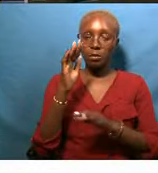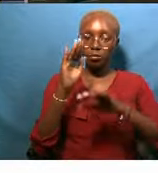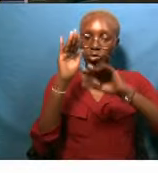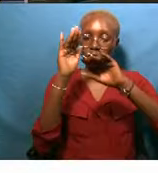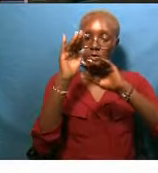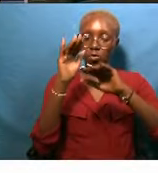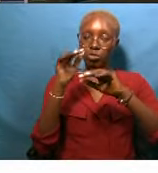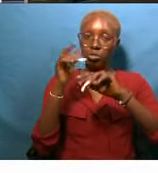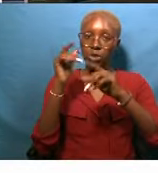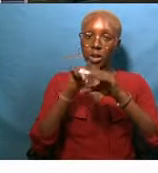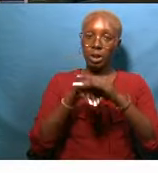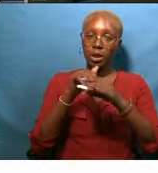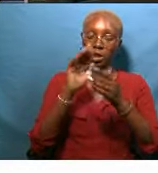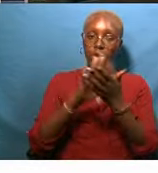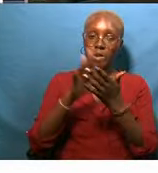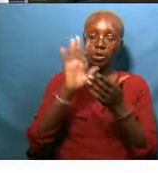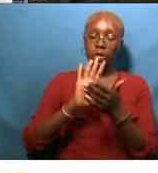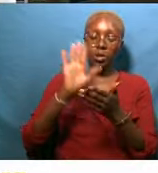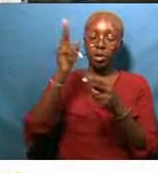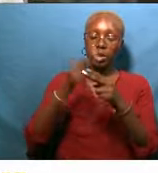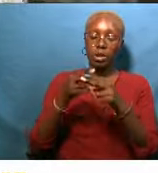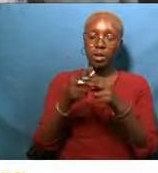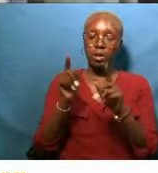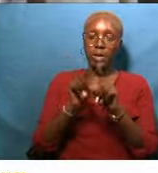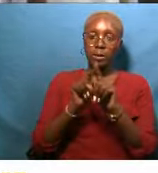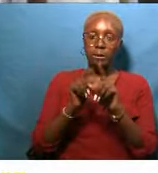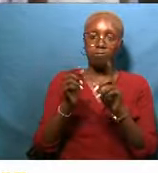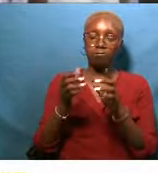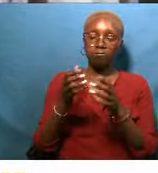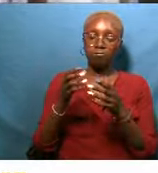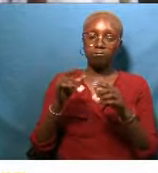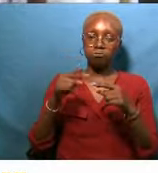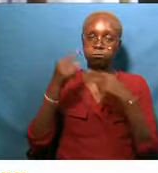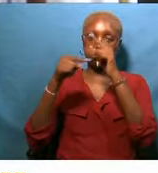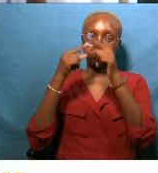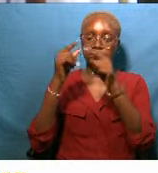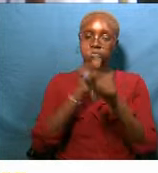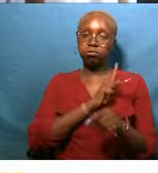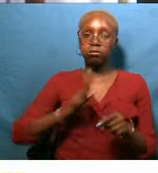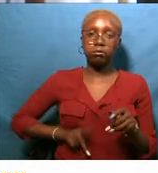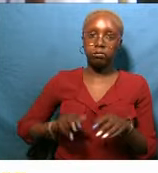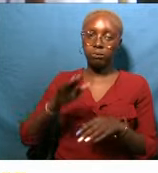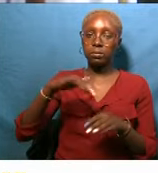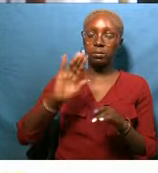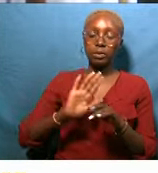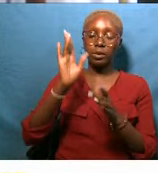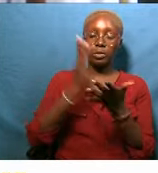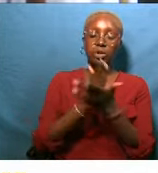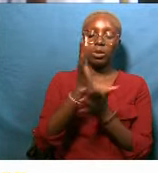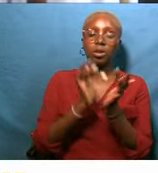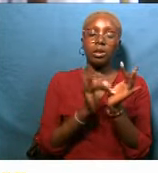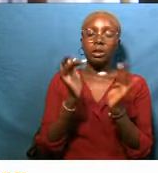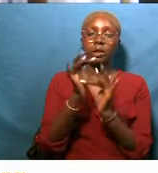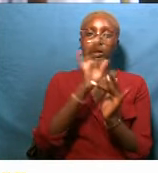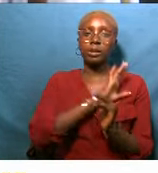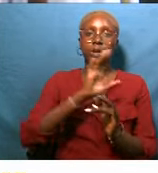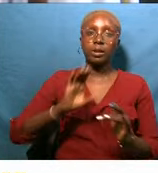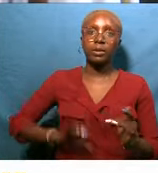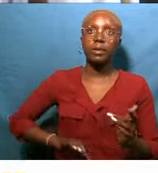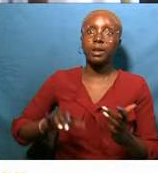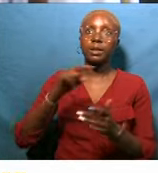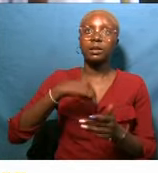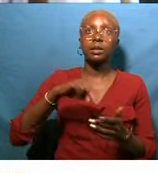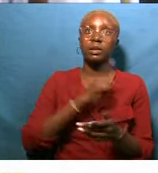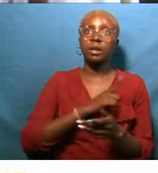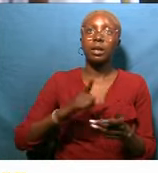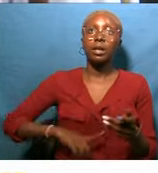name in the advancement of your kingdom through Jesus Christ, our Lord and Savior. Amen. We will